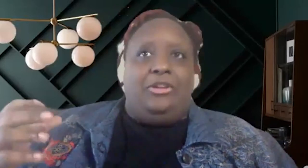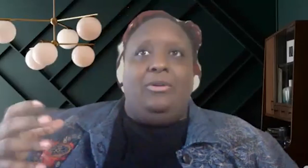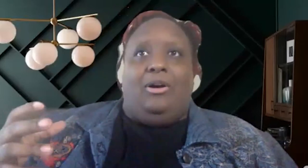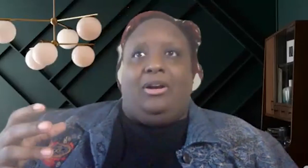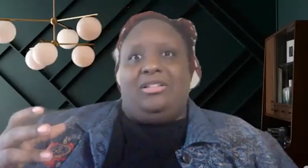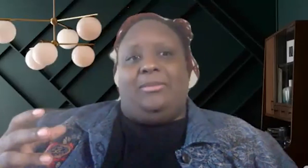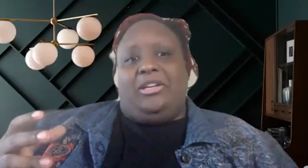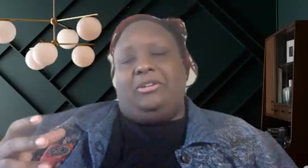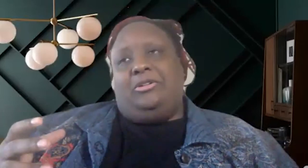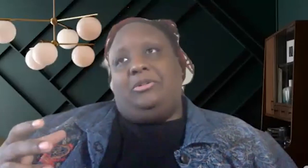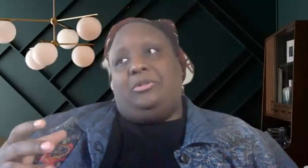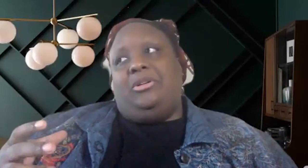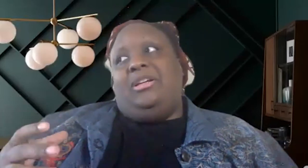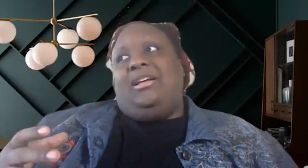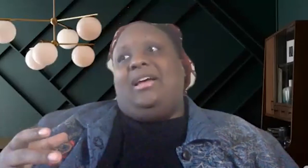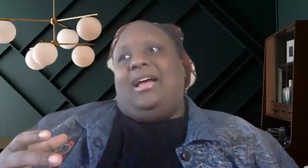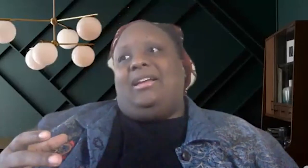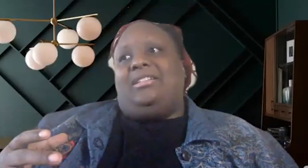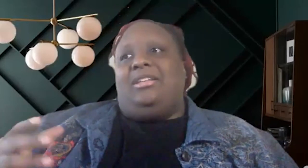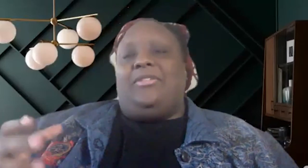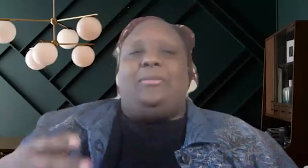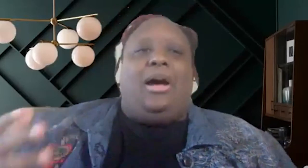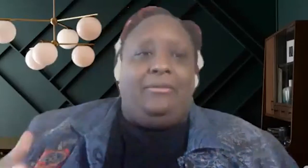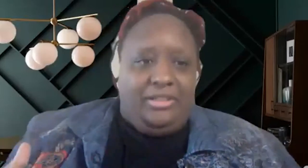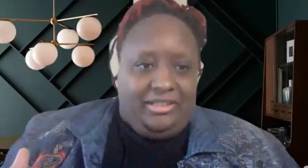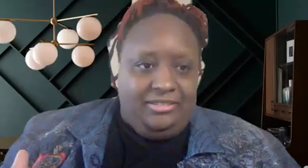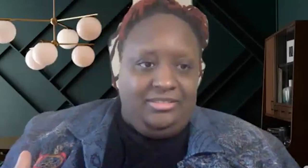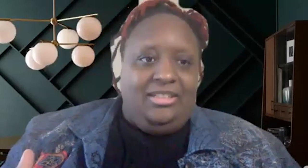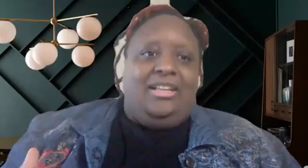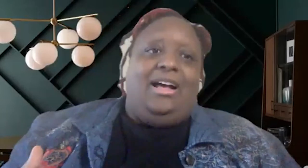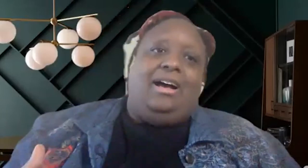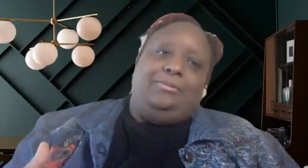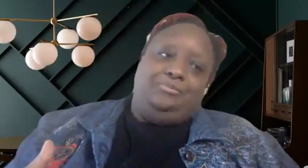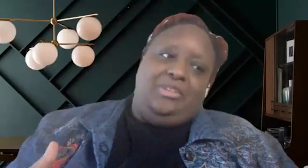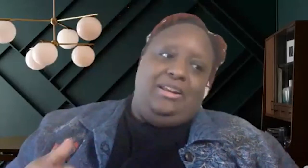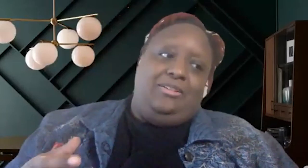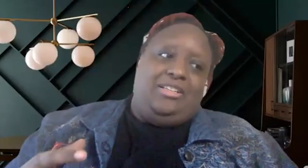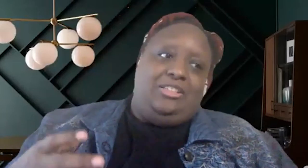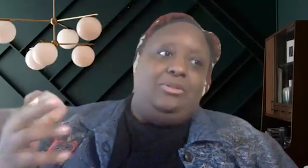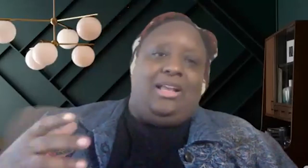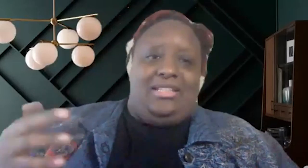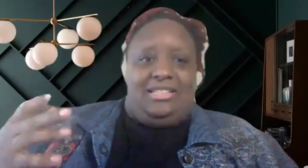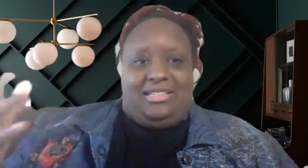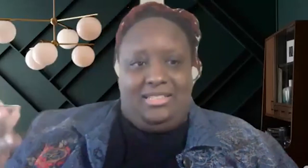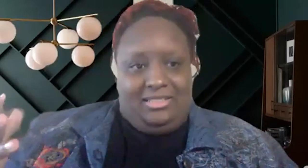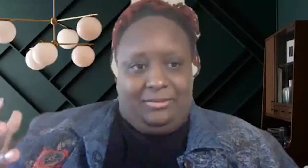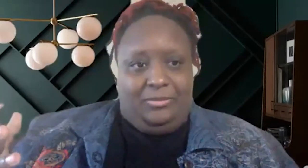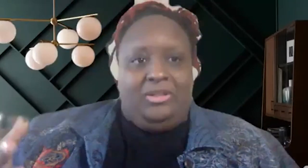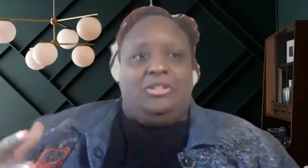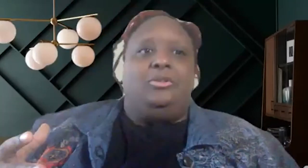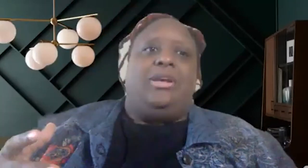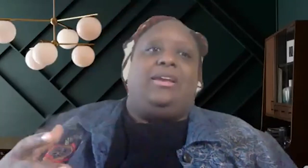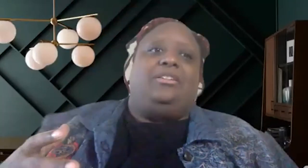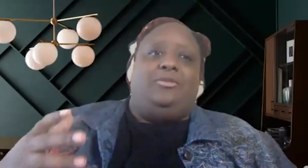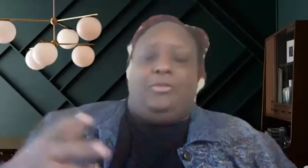If you are somebody who is living in poverty and is utilizing the system